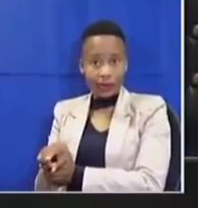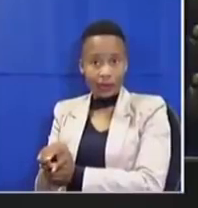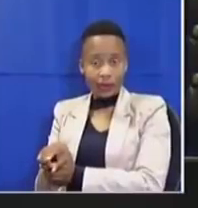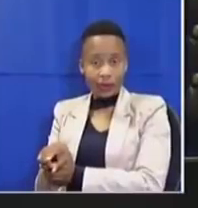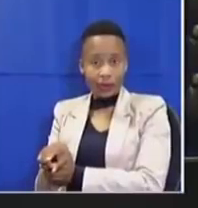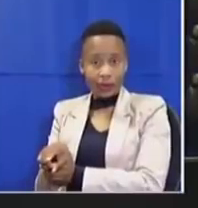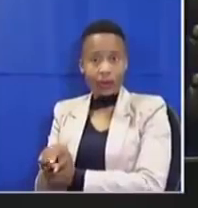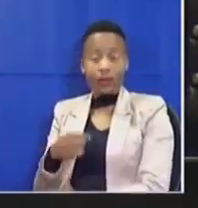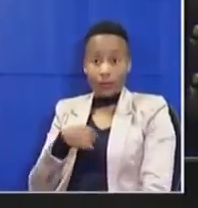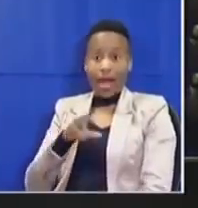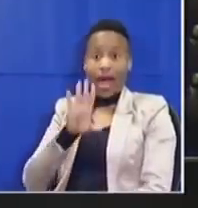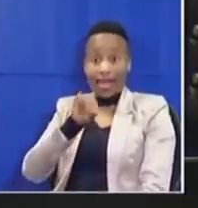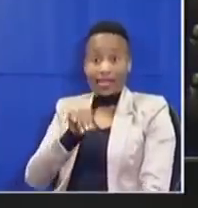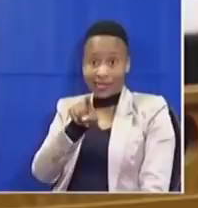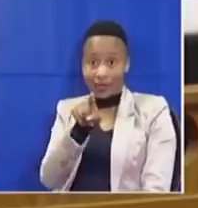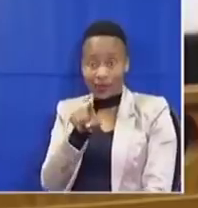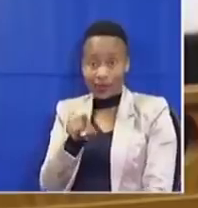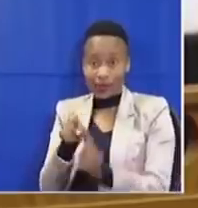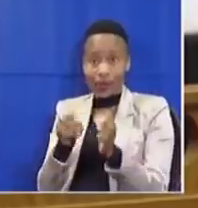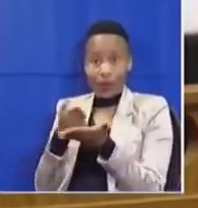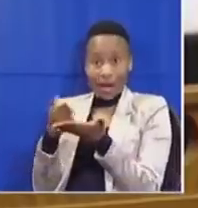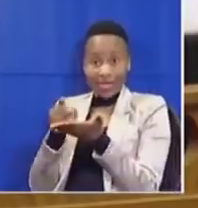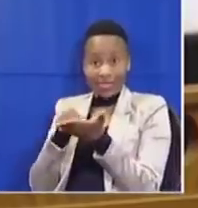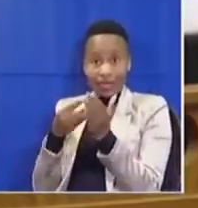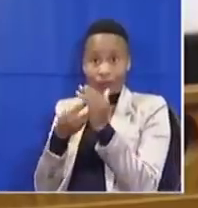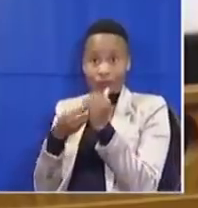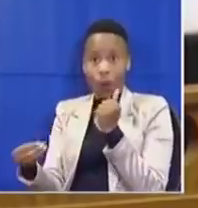I'm asking you to withdraw the pad.